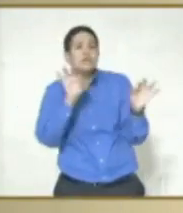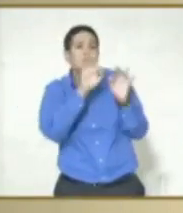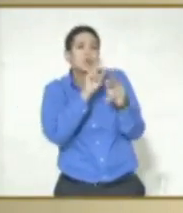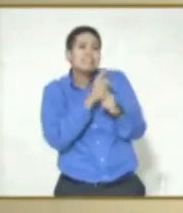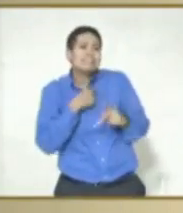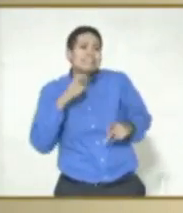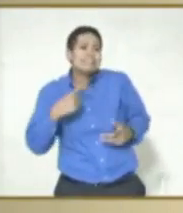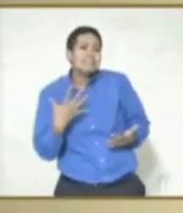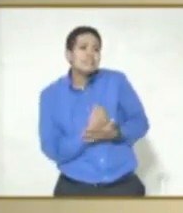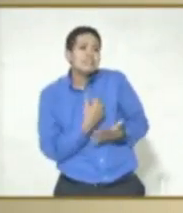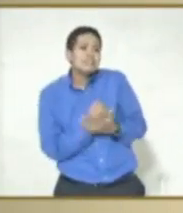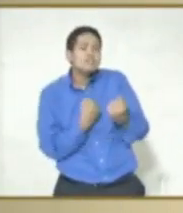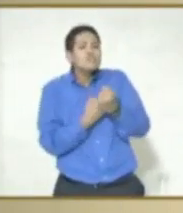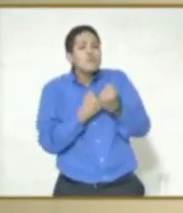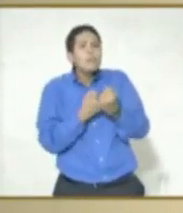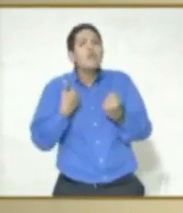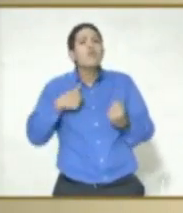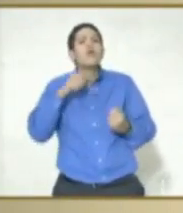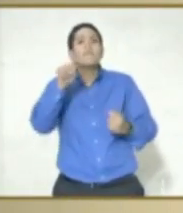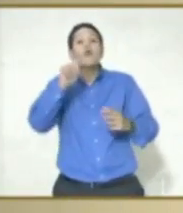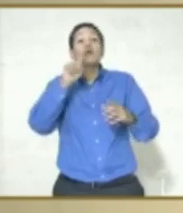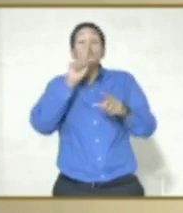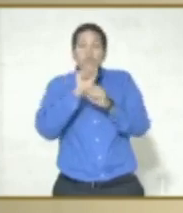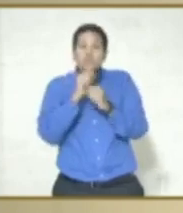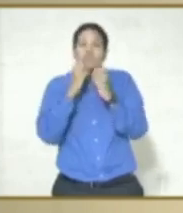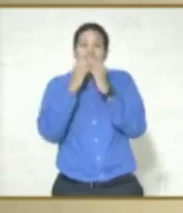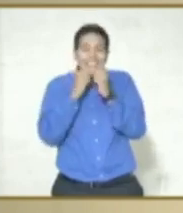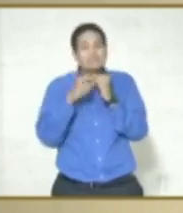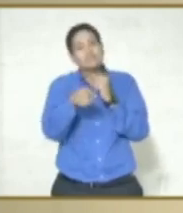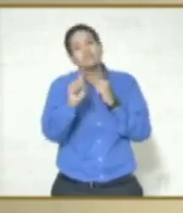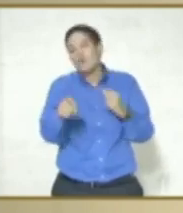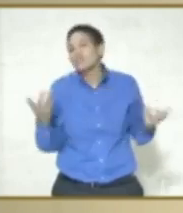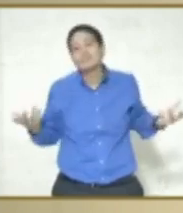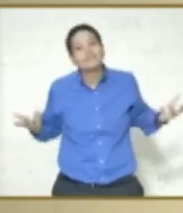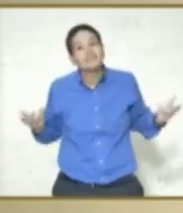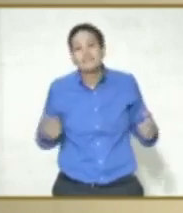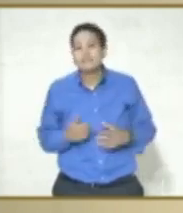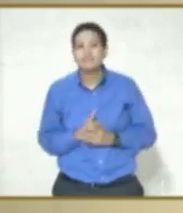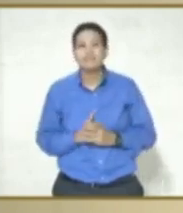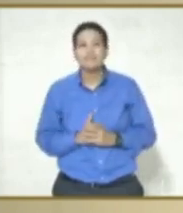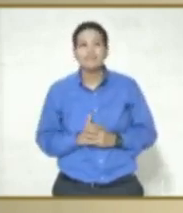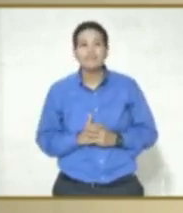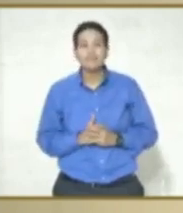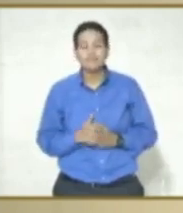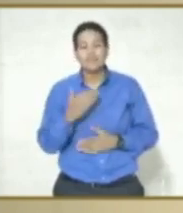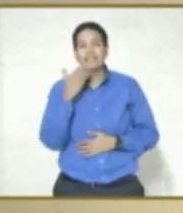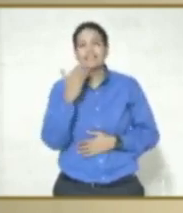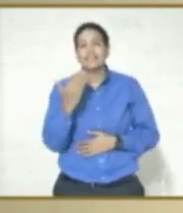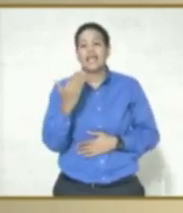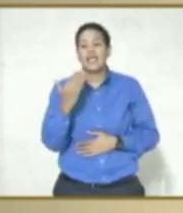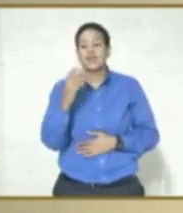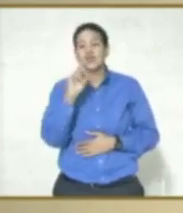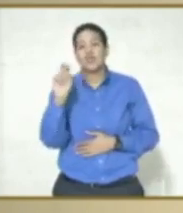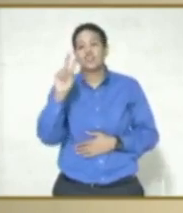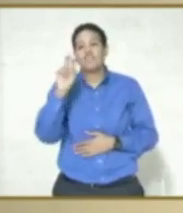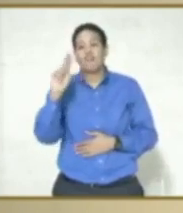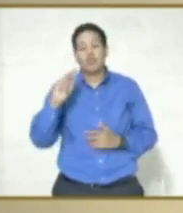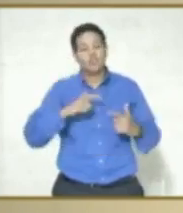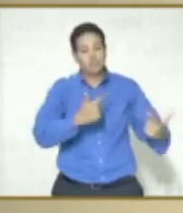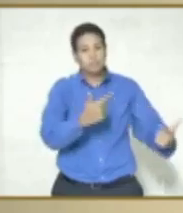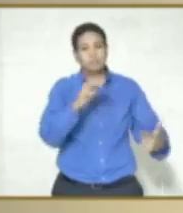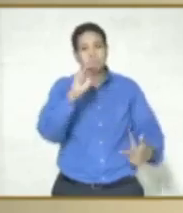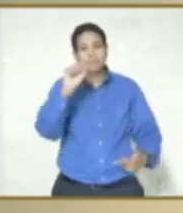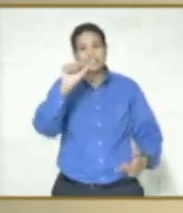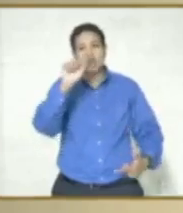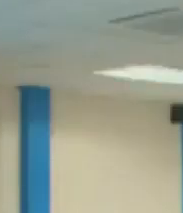that we must ensure that they are taken care of. Robert? Thank you, Dr. Vernon. And Ms. Lewis.